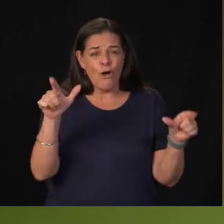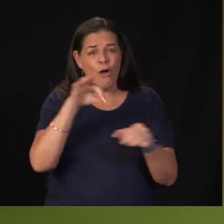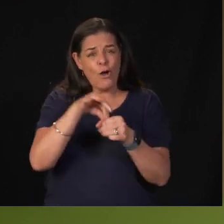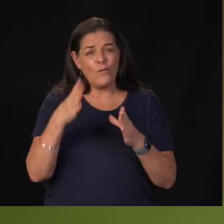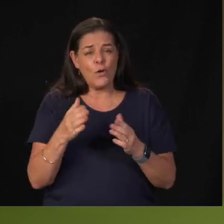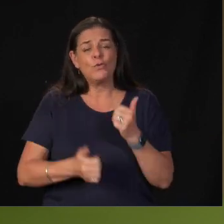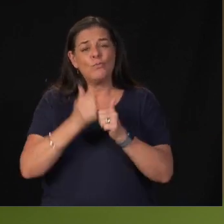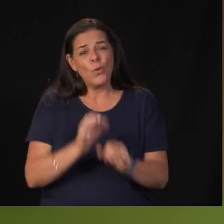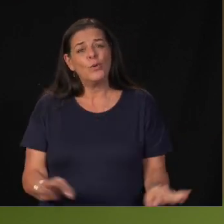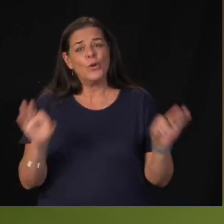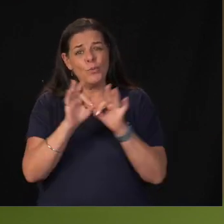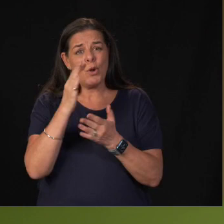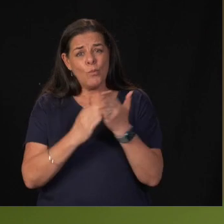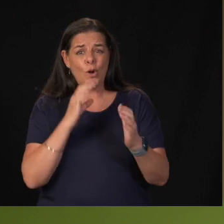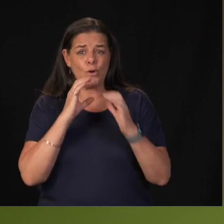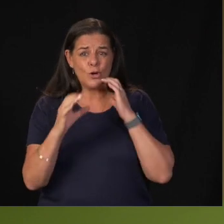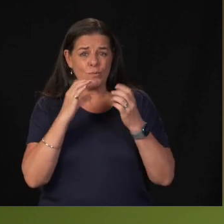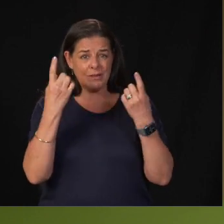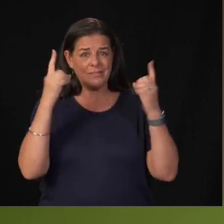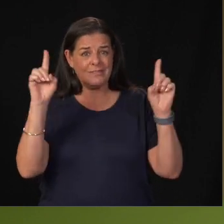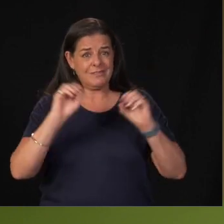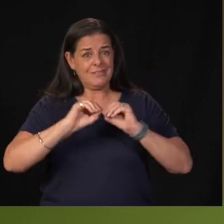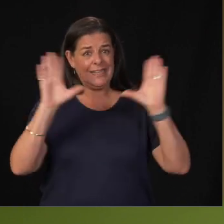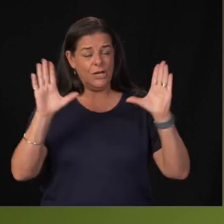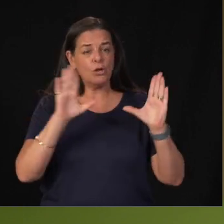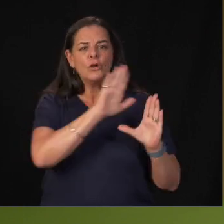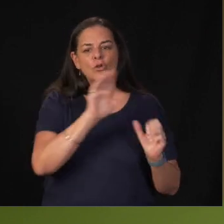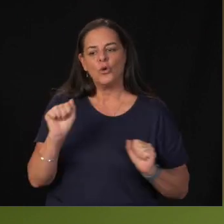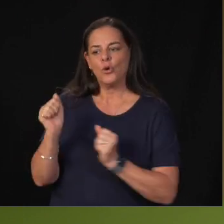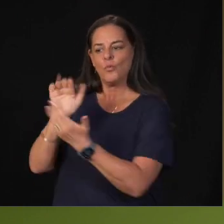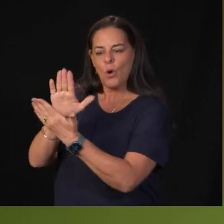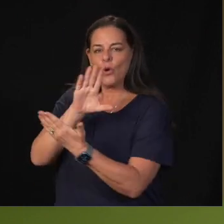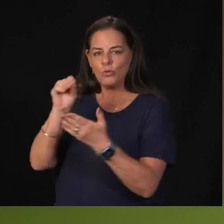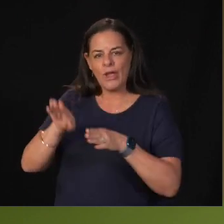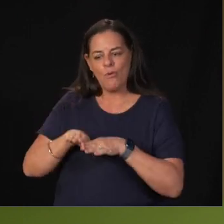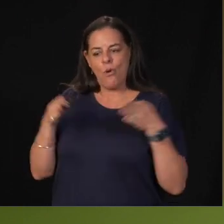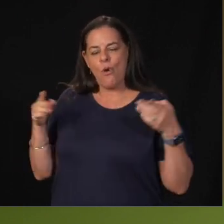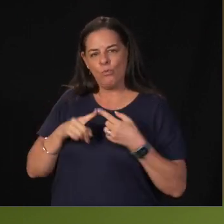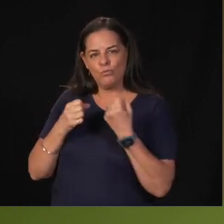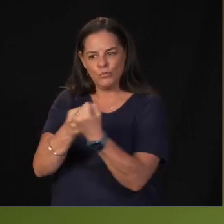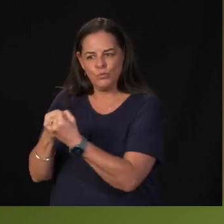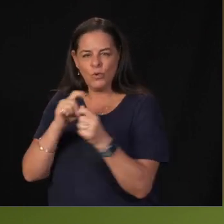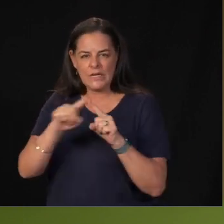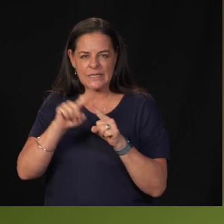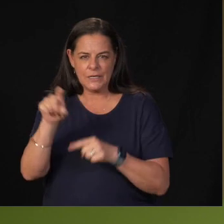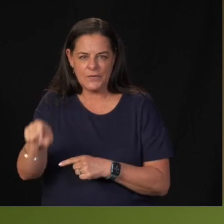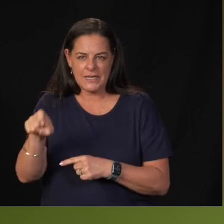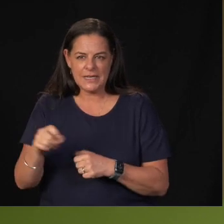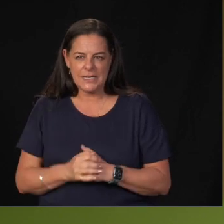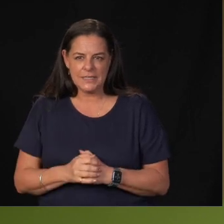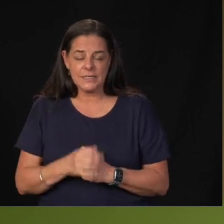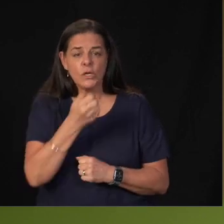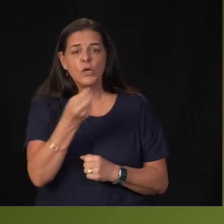the most important part of communicating effectively is your approach and openness to support different needs. Here are a